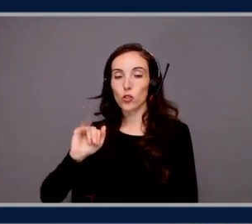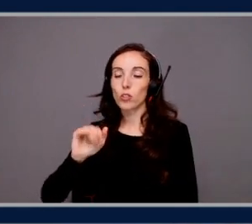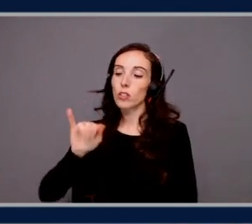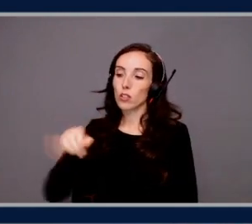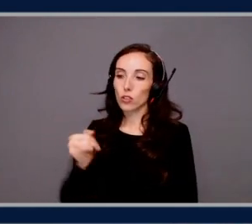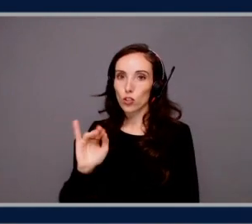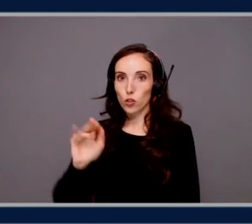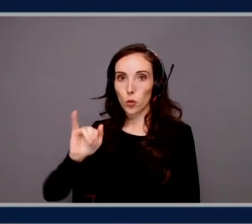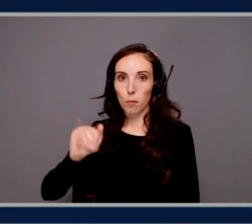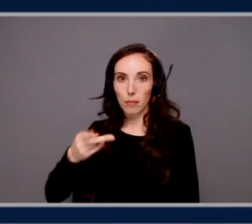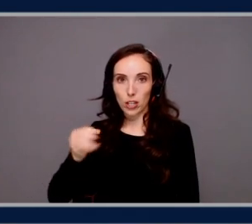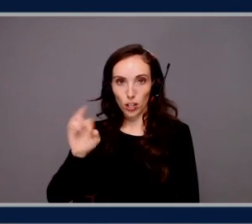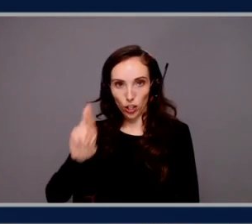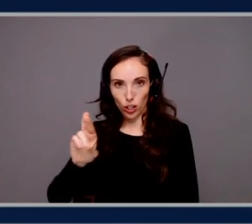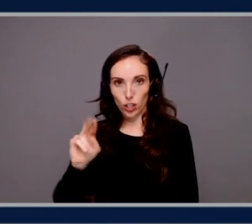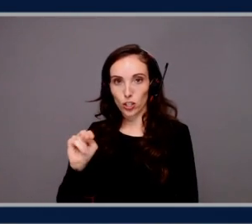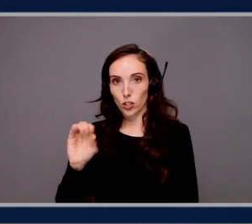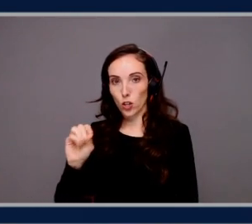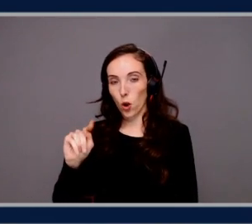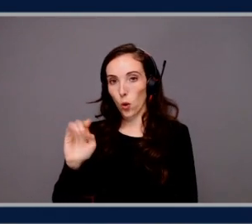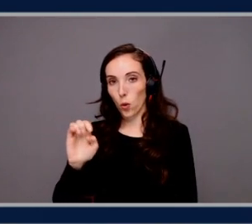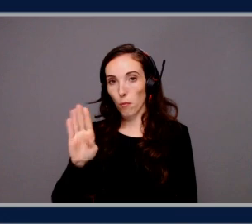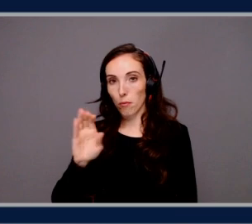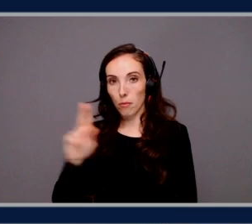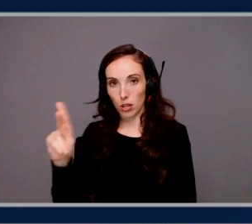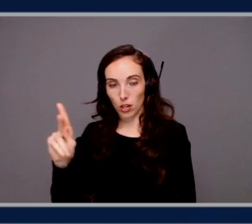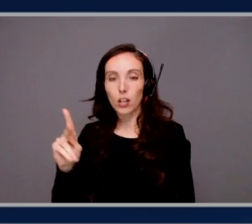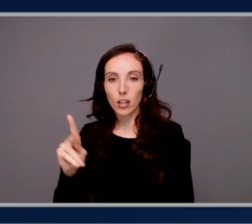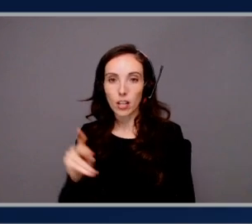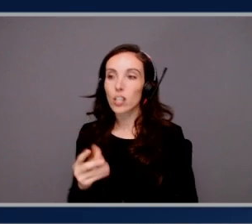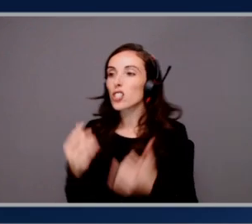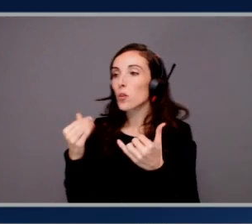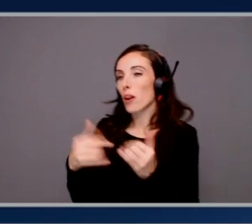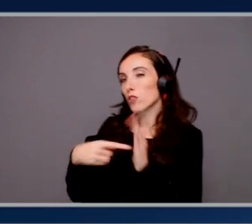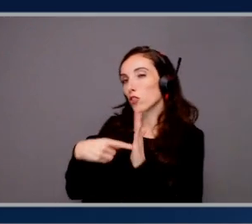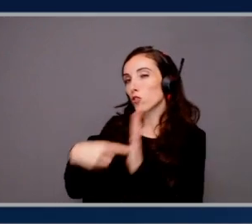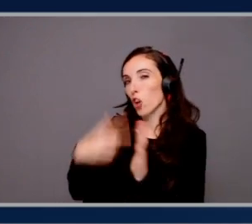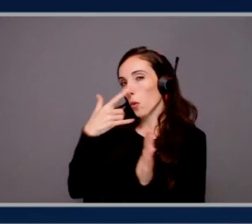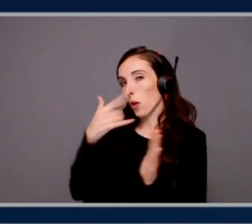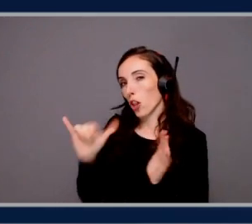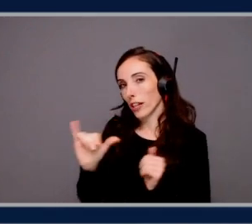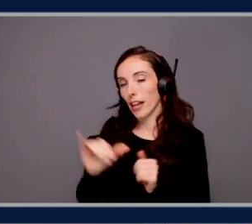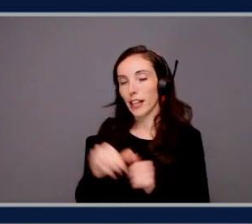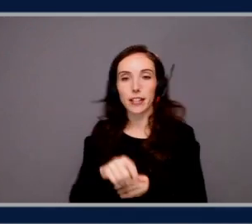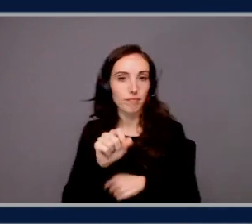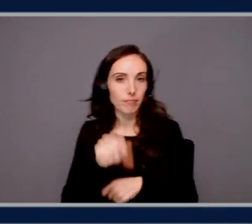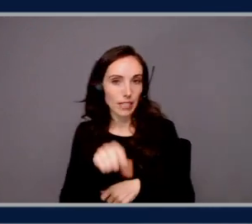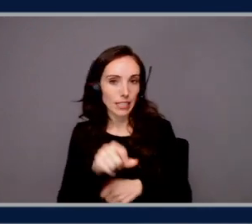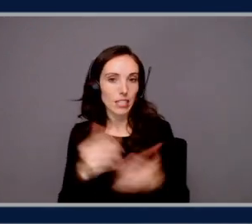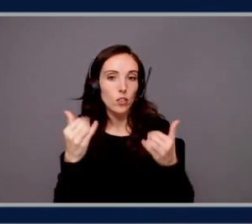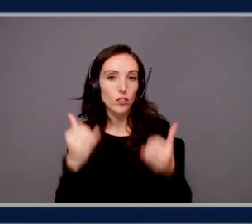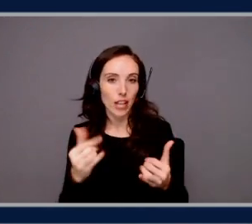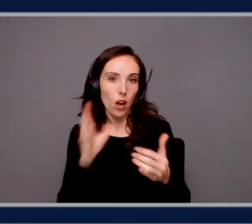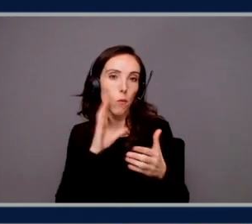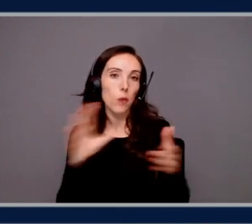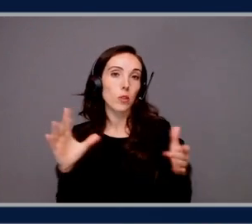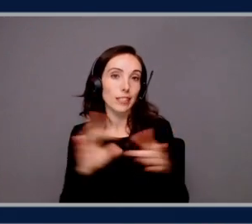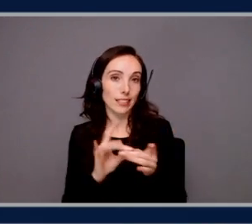So that was just to show us what that table looks like. That's correct. Perfect. So if the connection, so I'll reinitiate the connection.